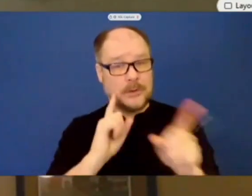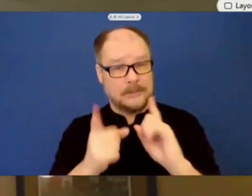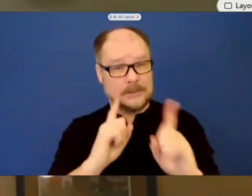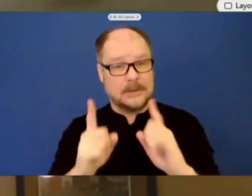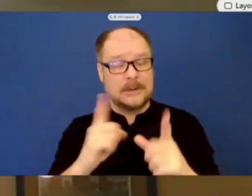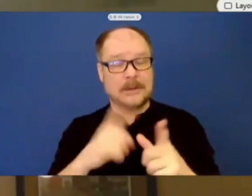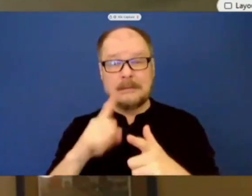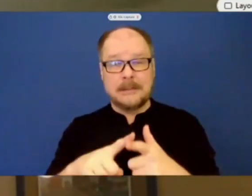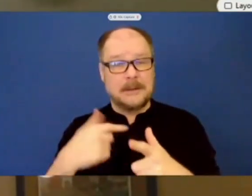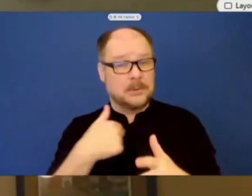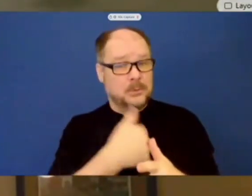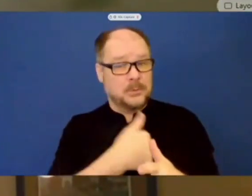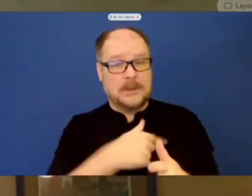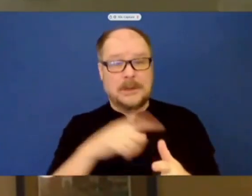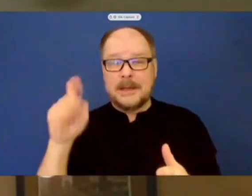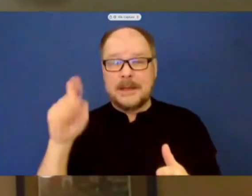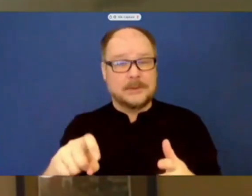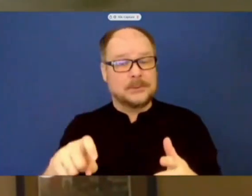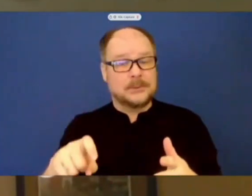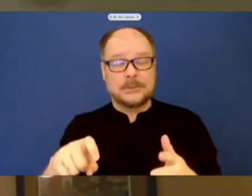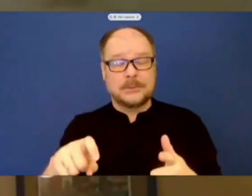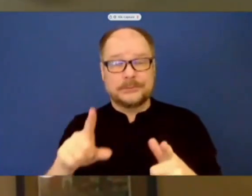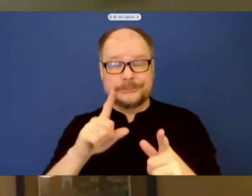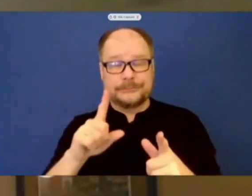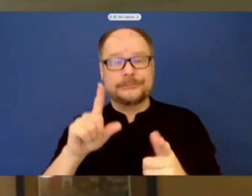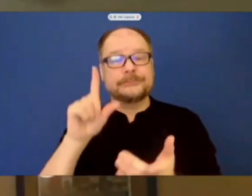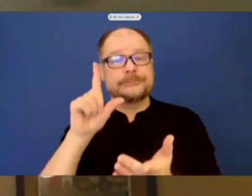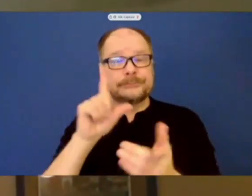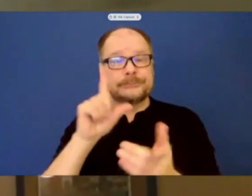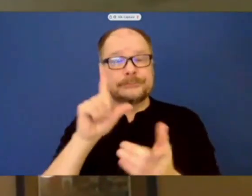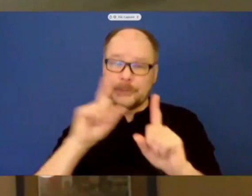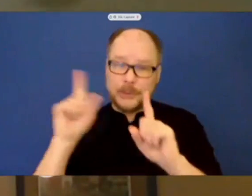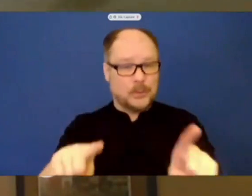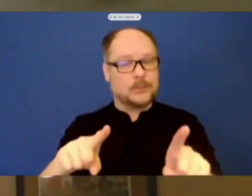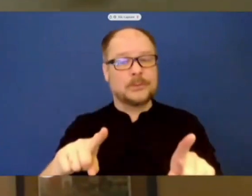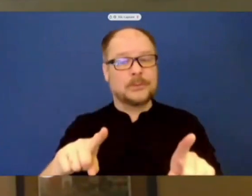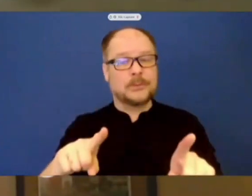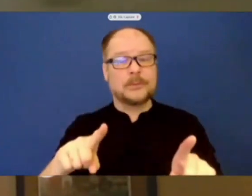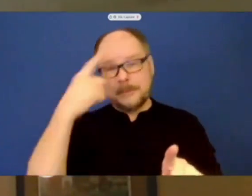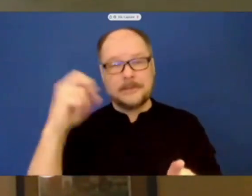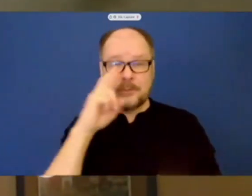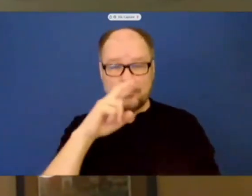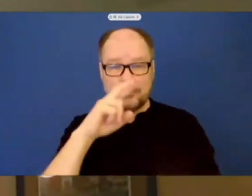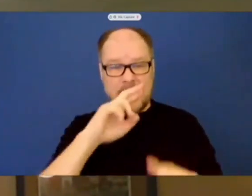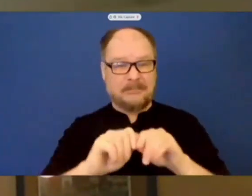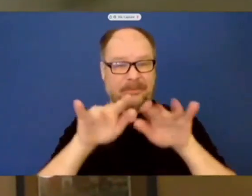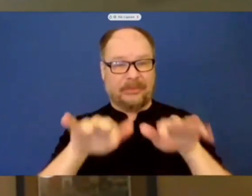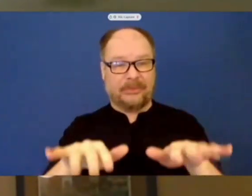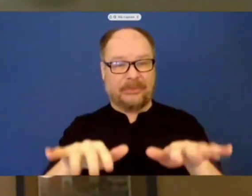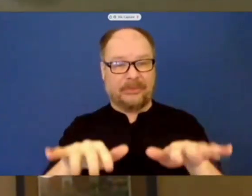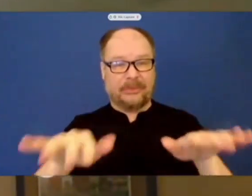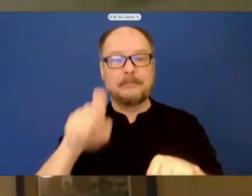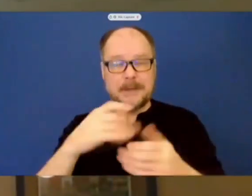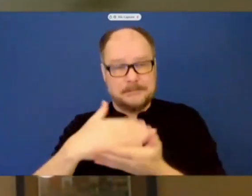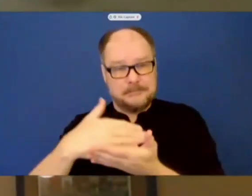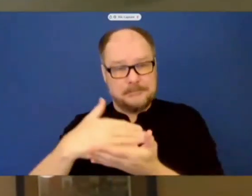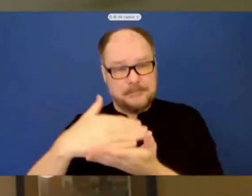up with having to abate the rat infestation so that the tent city will be cleared. But yes, we had been having conversations with